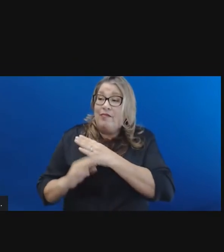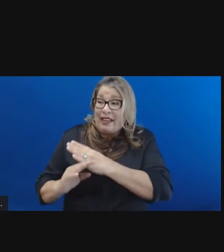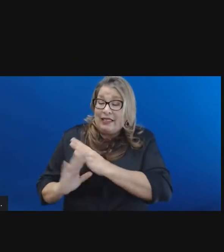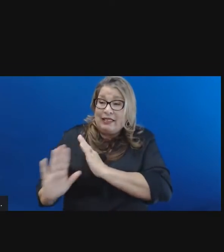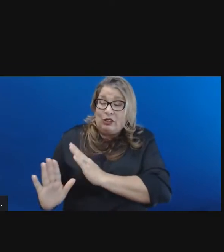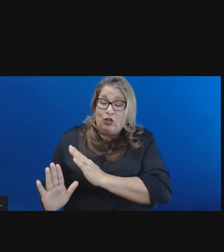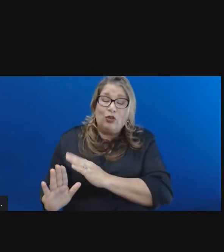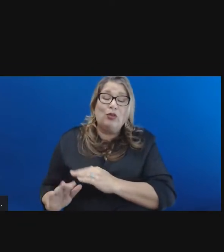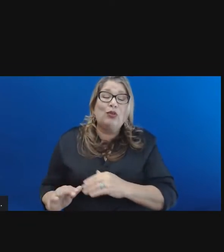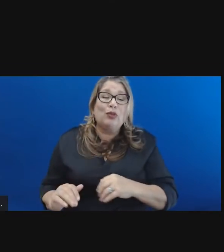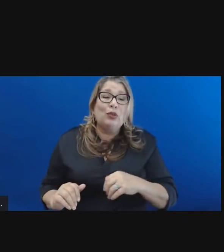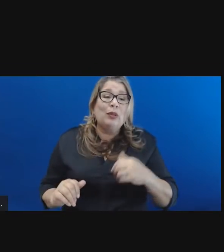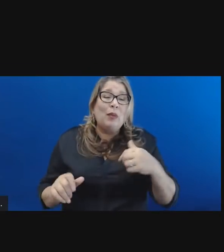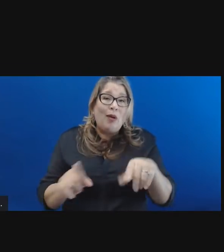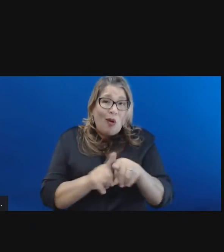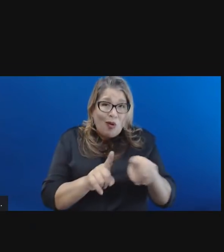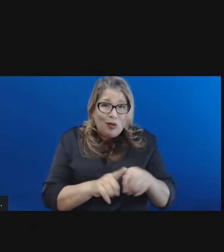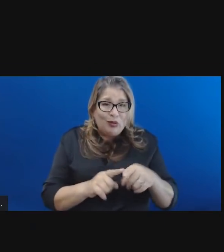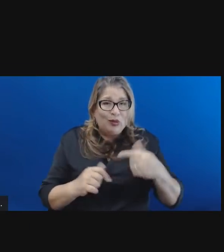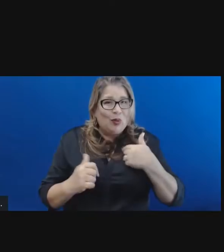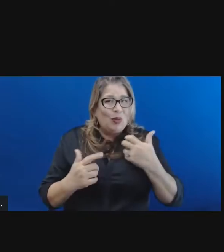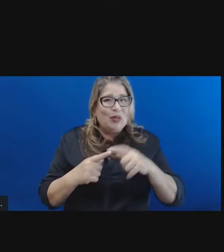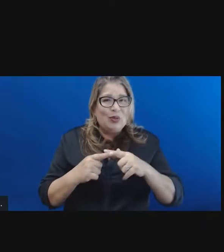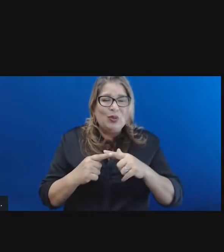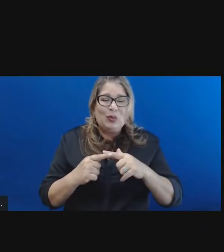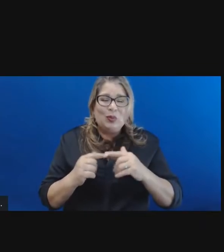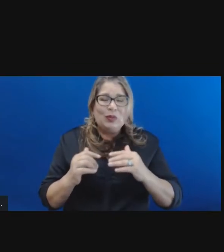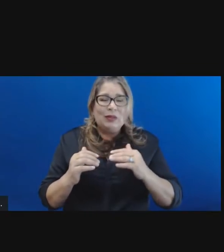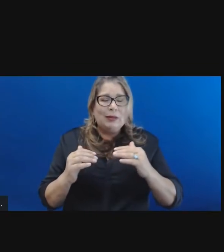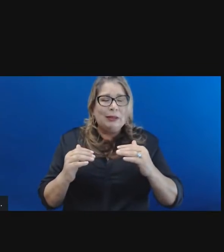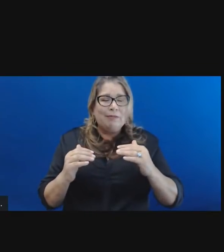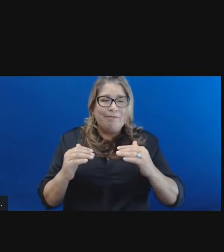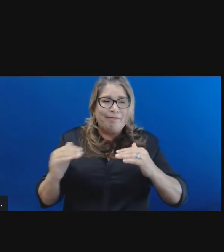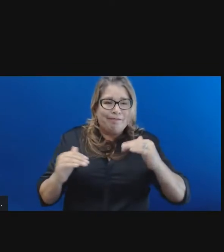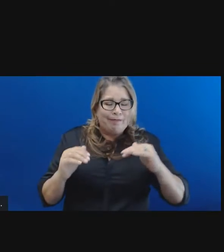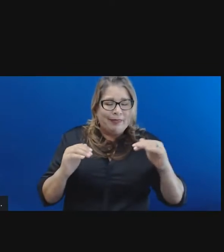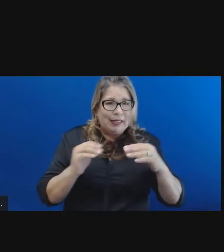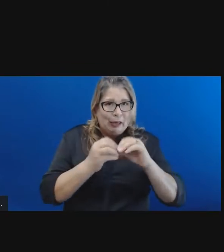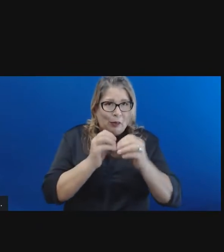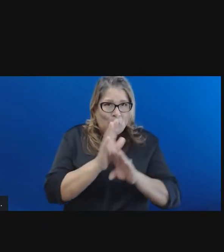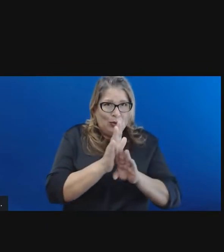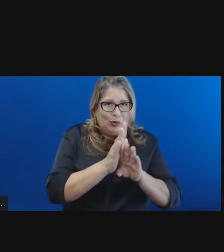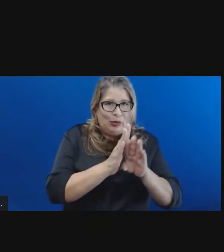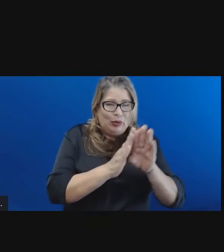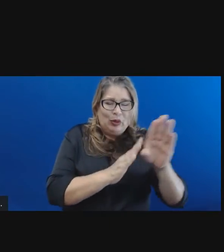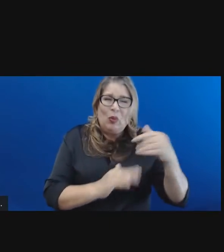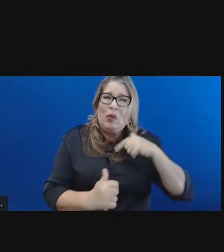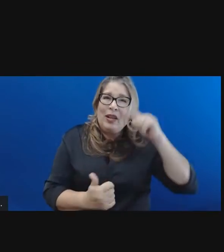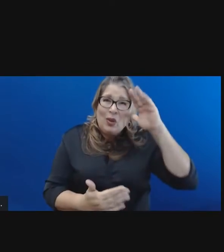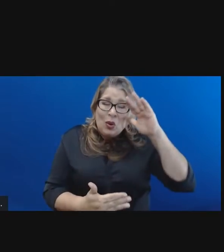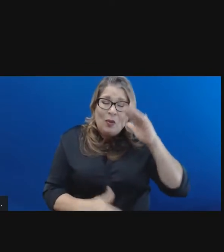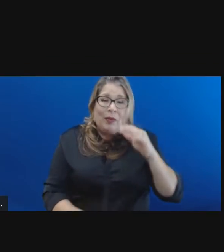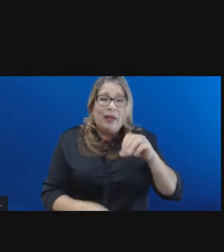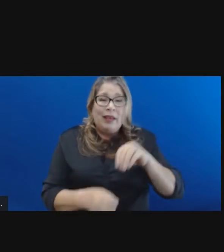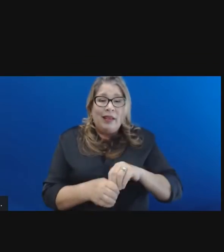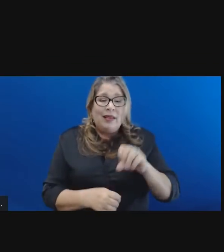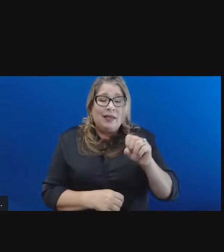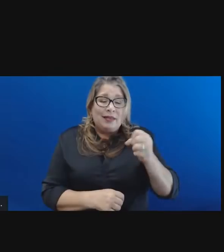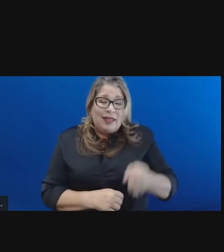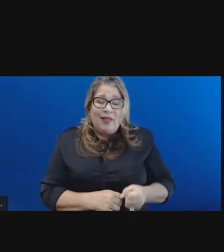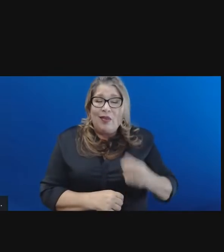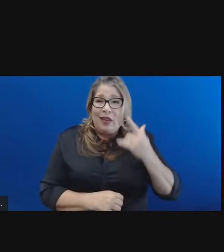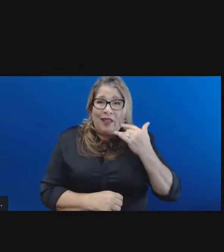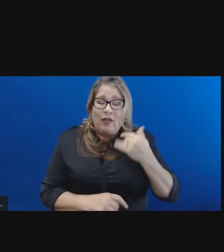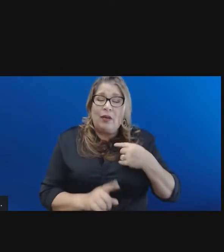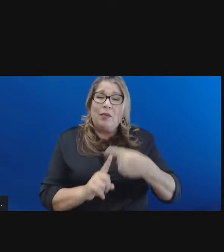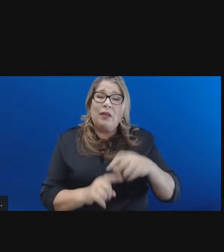the hope that we reduce its impact in Southern California and other parts of the state, San Joaquin Valley, we see those trends start